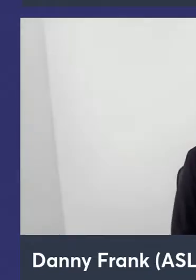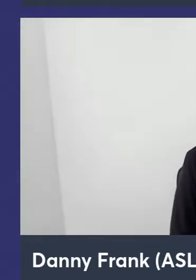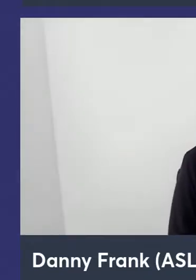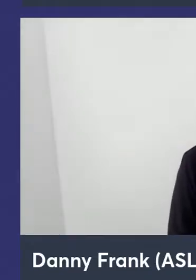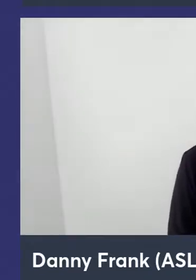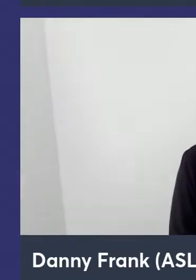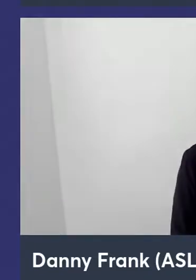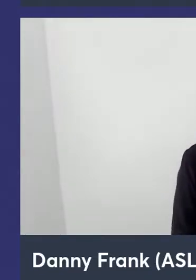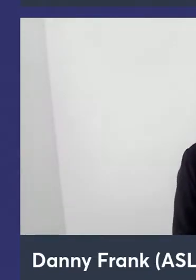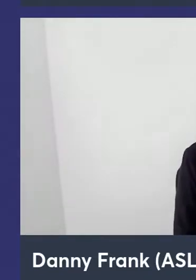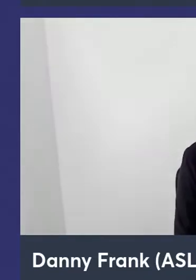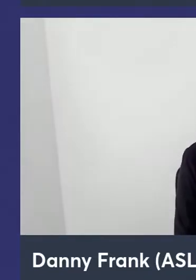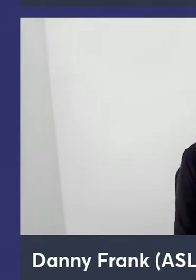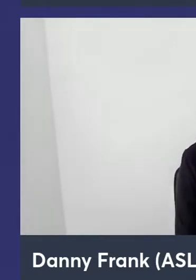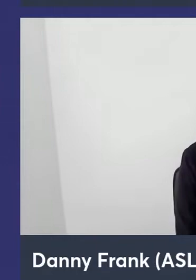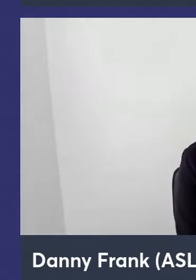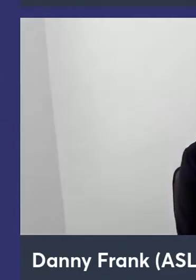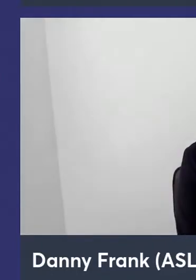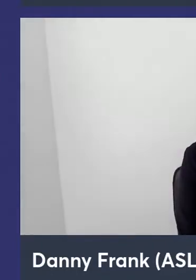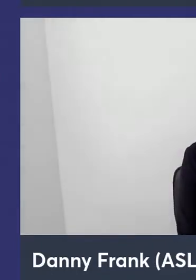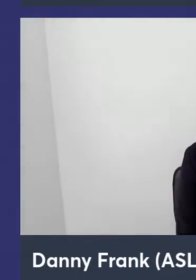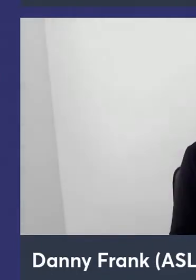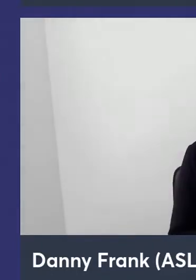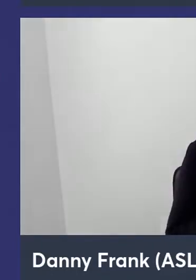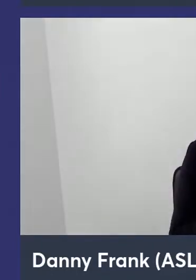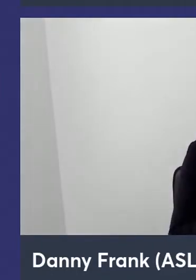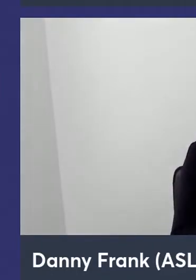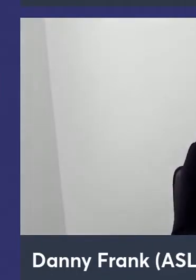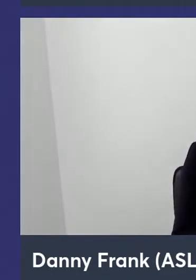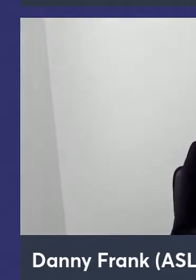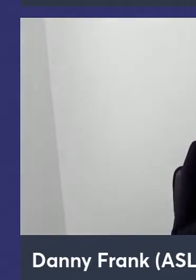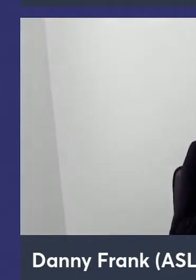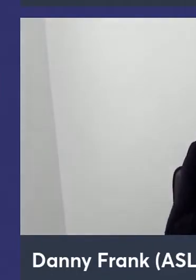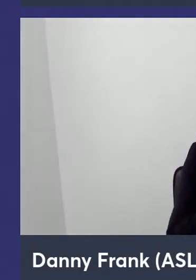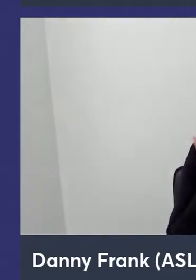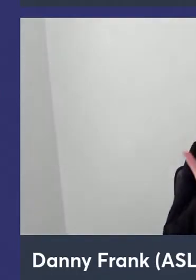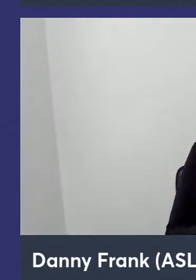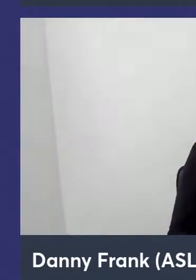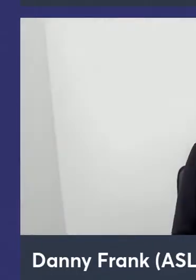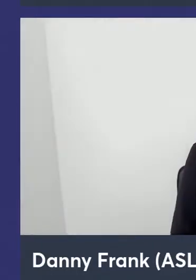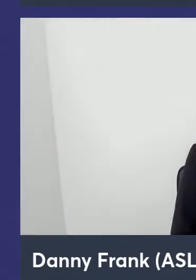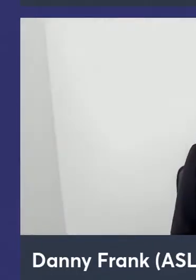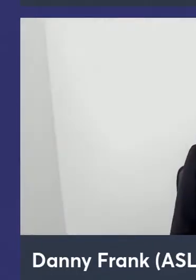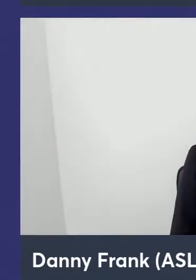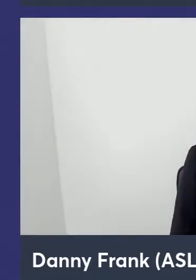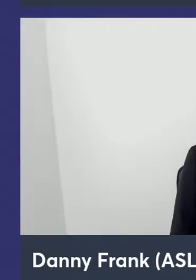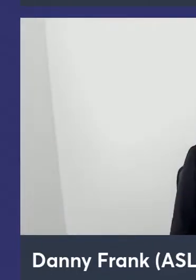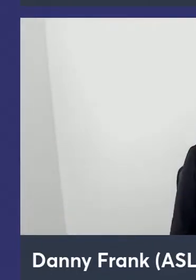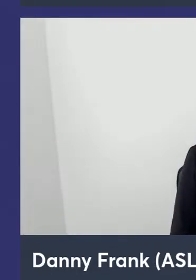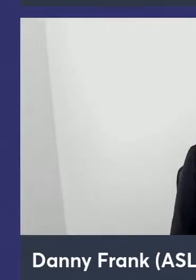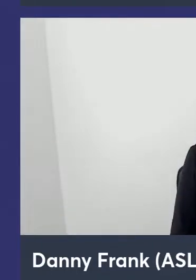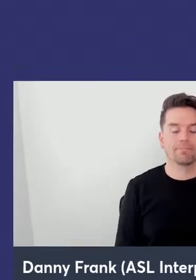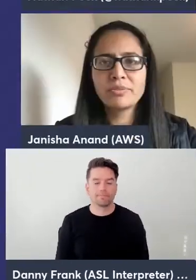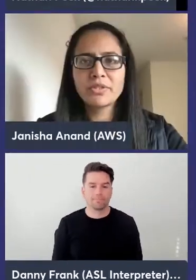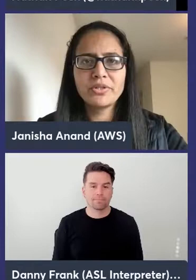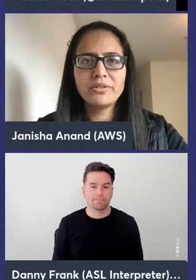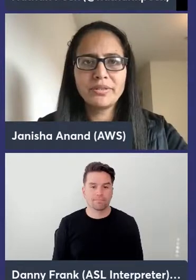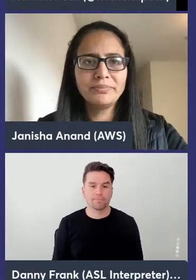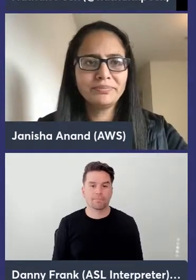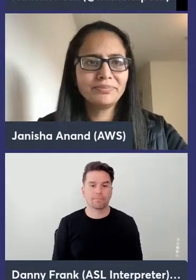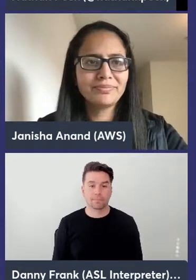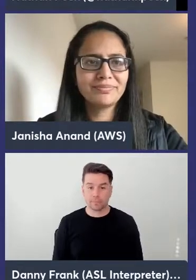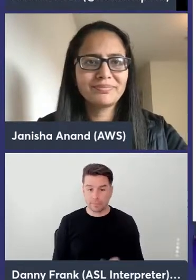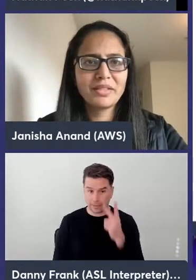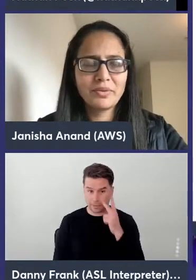So I understand you have a demo. You're gonna show us this in action, right? Absolutely, sure. Can you see my screen